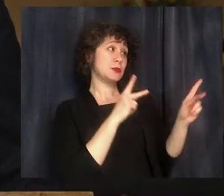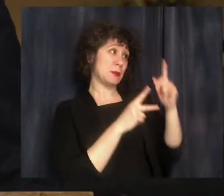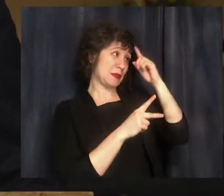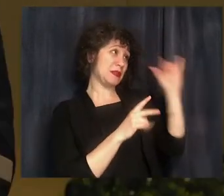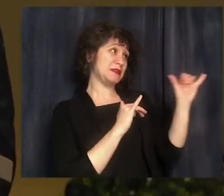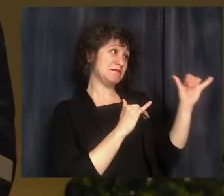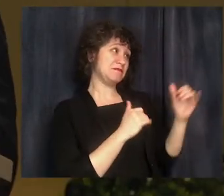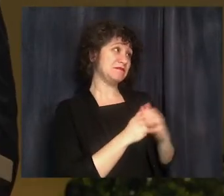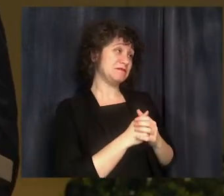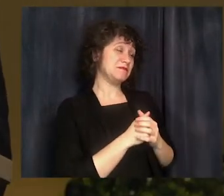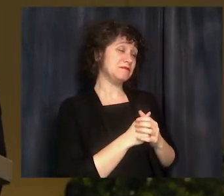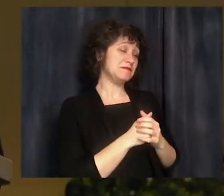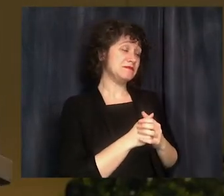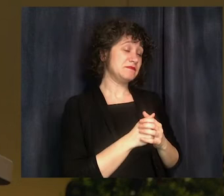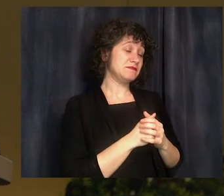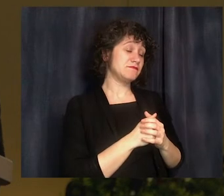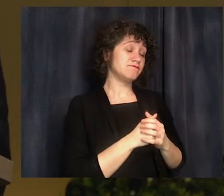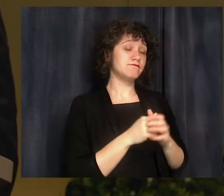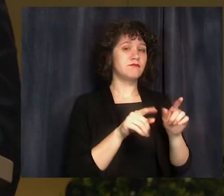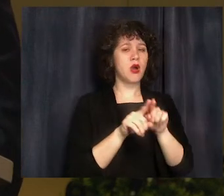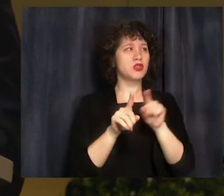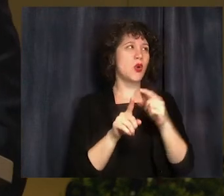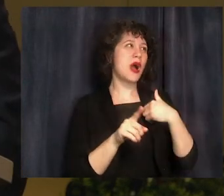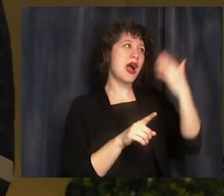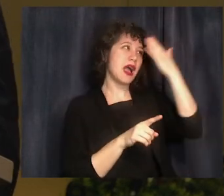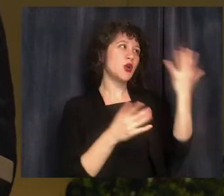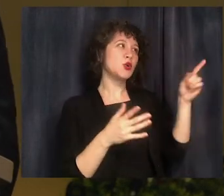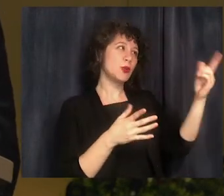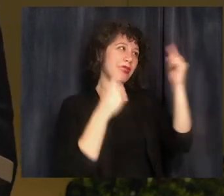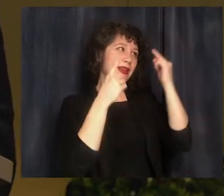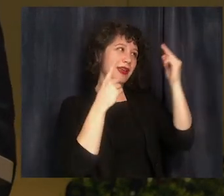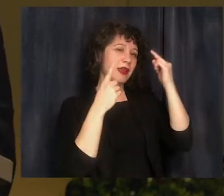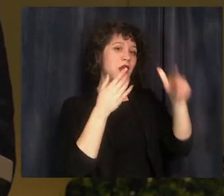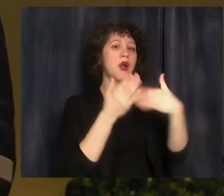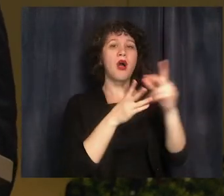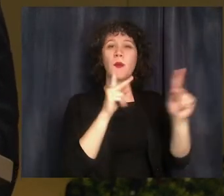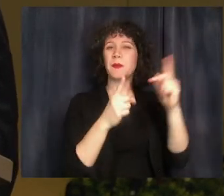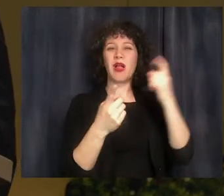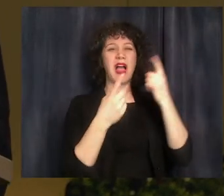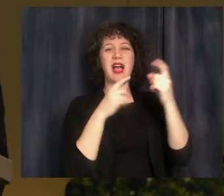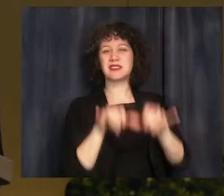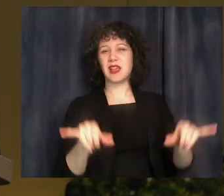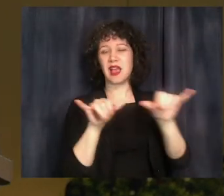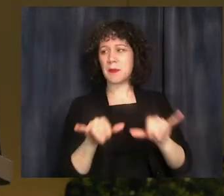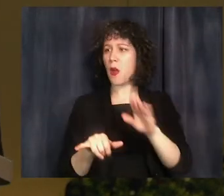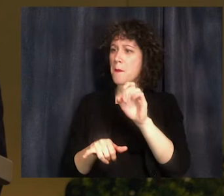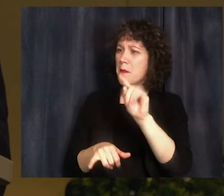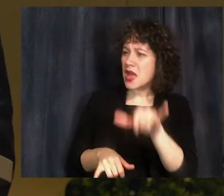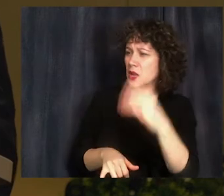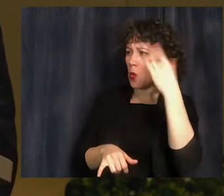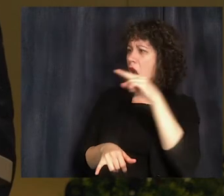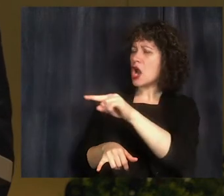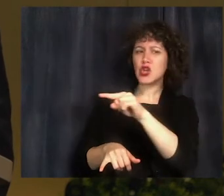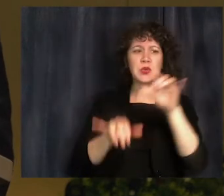that." And she said, "I also know what you're thinking. Everyone asks the same things. They say, 'Betty, why would you,